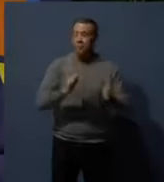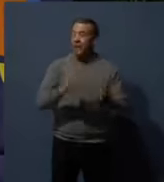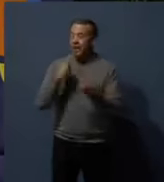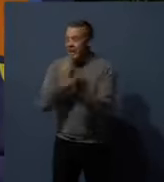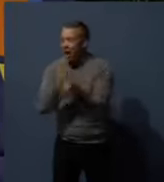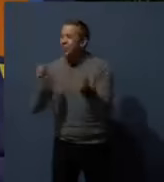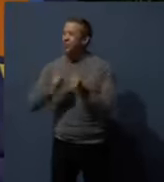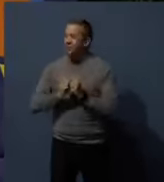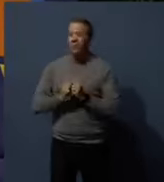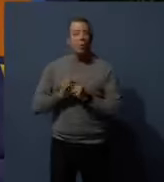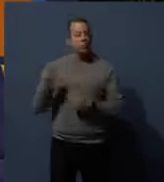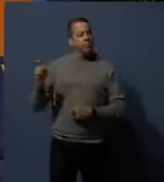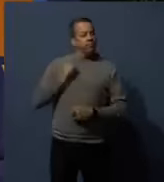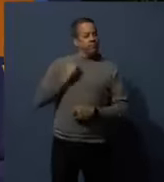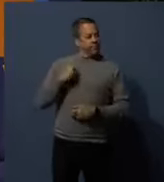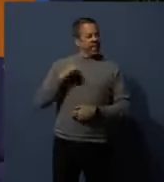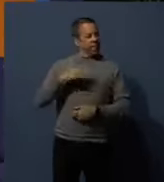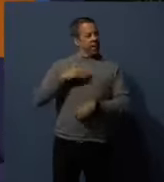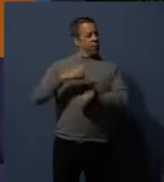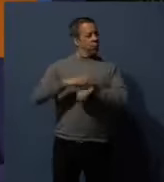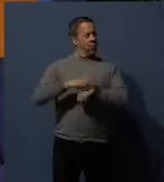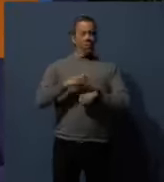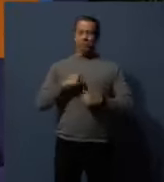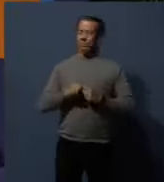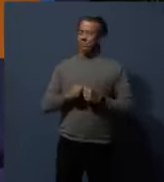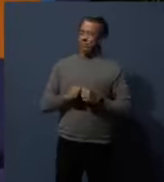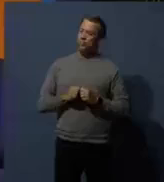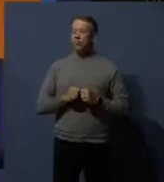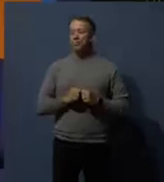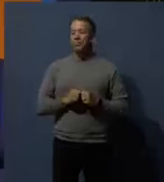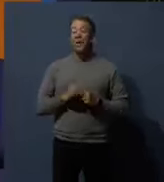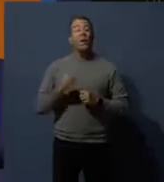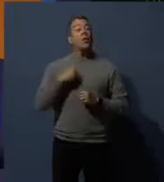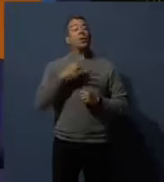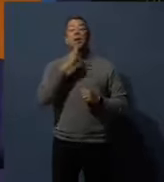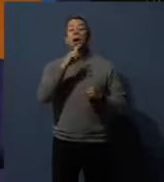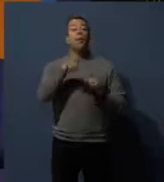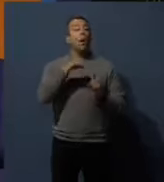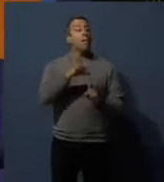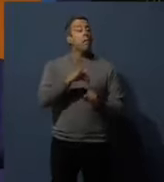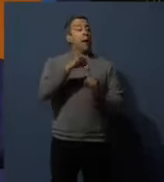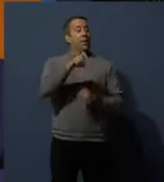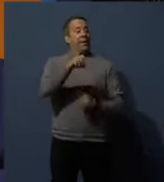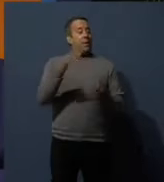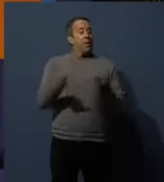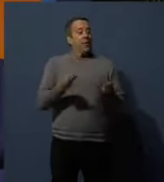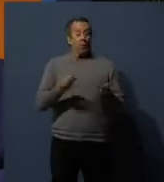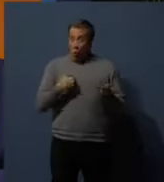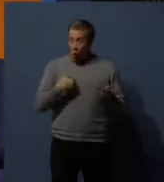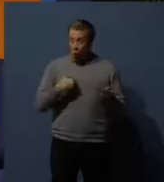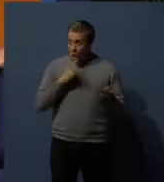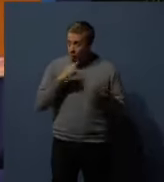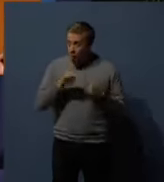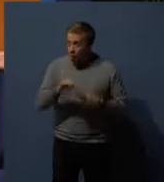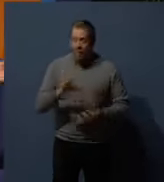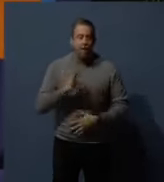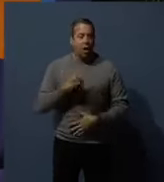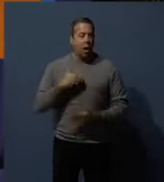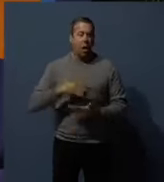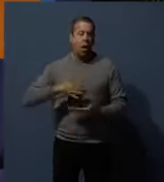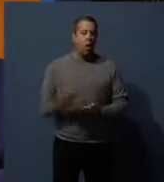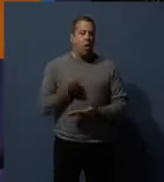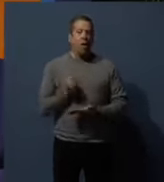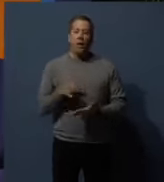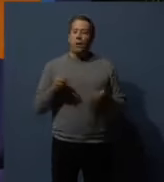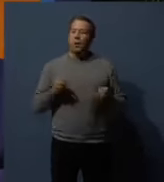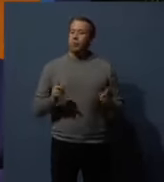tasked with hosting this Sunday. And we were talking about special needs ministry. So I got the chance to talk. And so I took full advantage of the